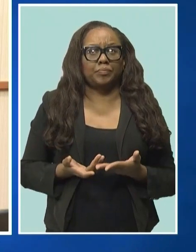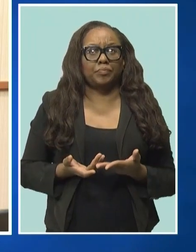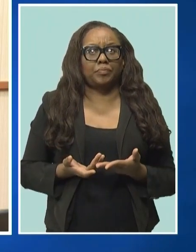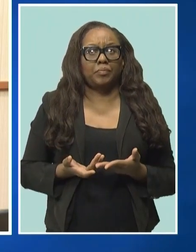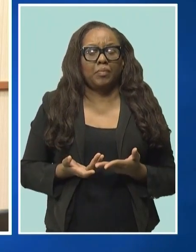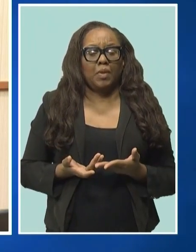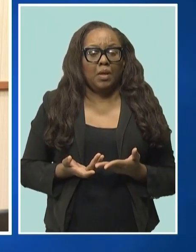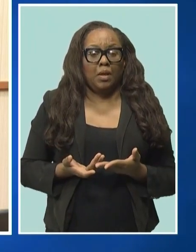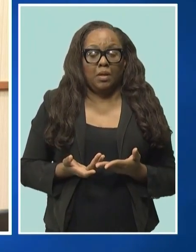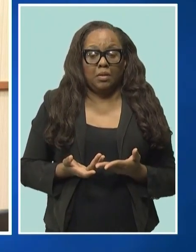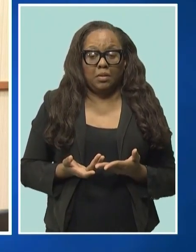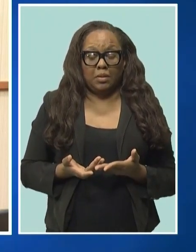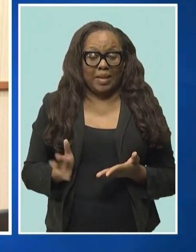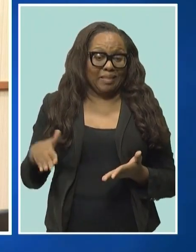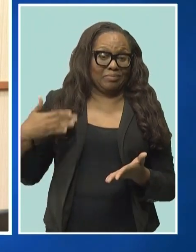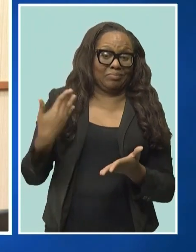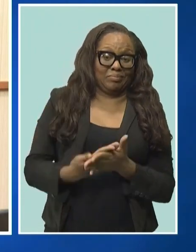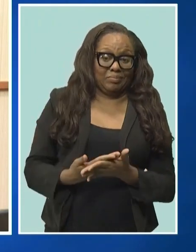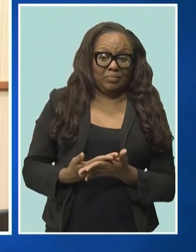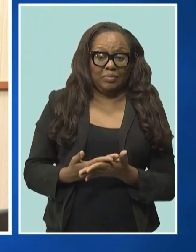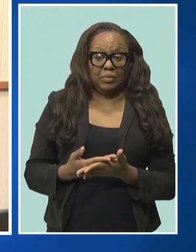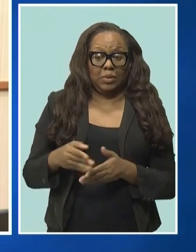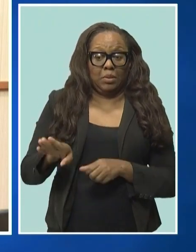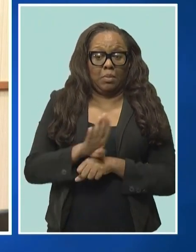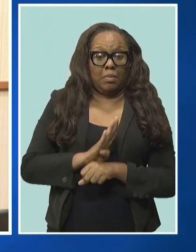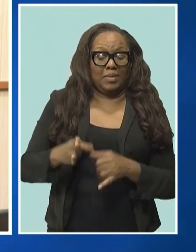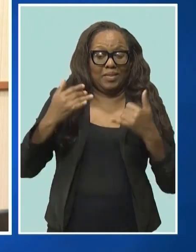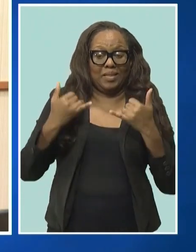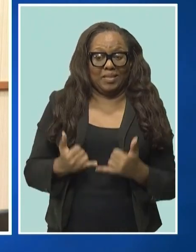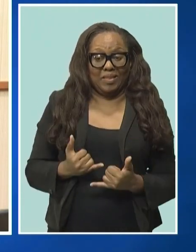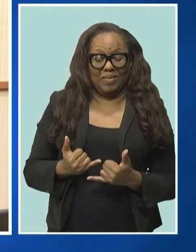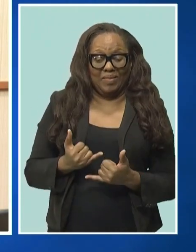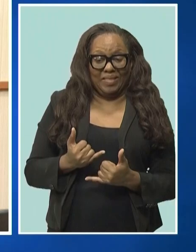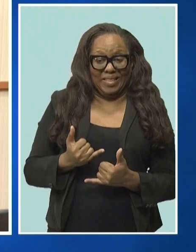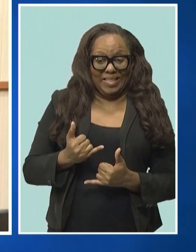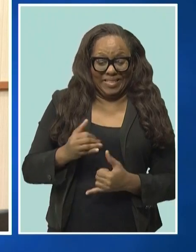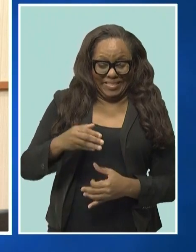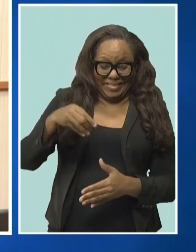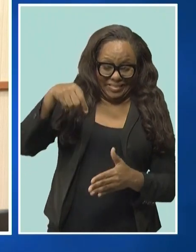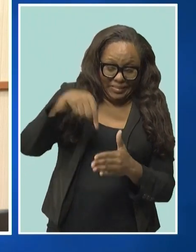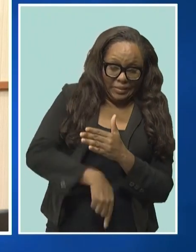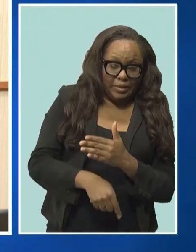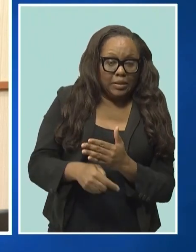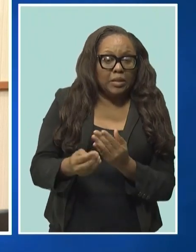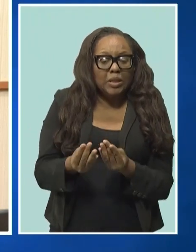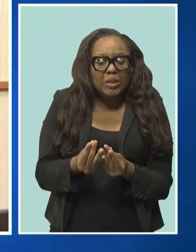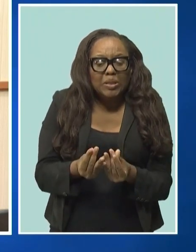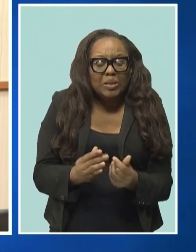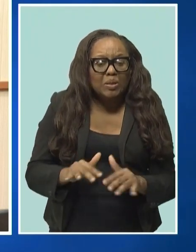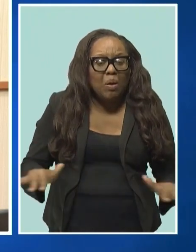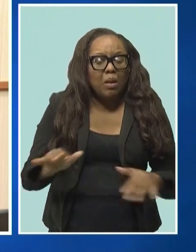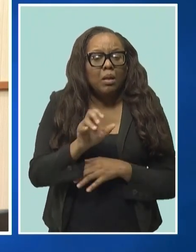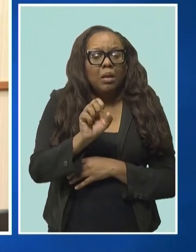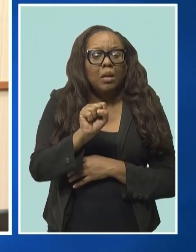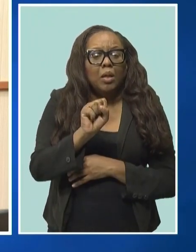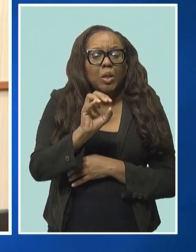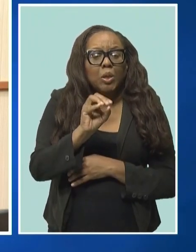into the soils. A lot of what I understand though is that it can have important implications for our livestock,